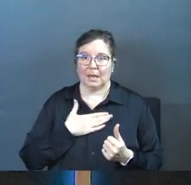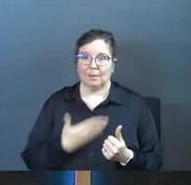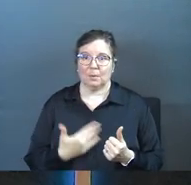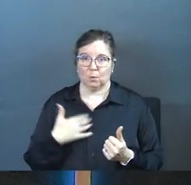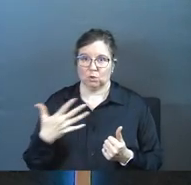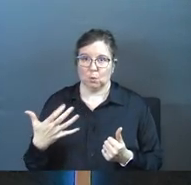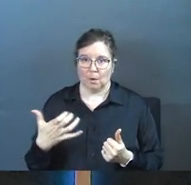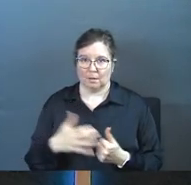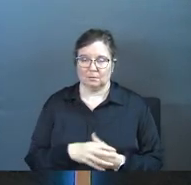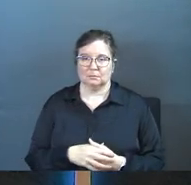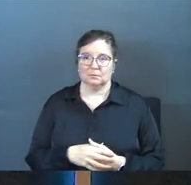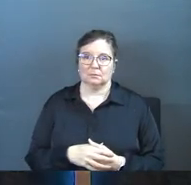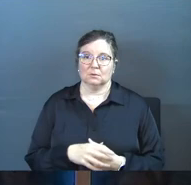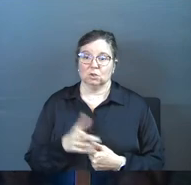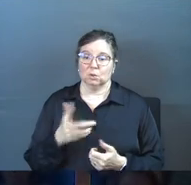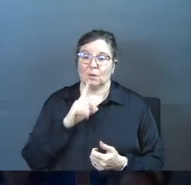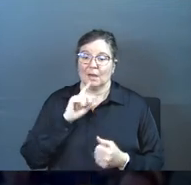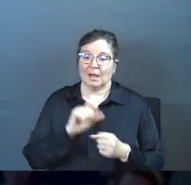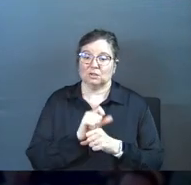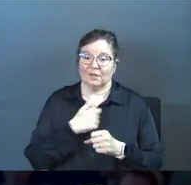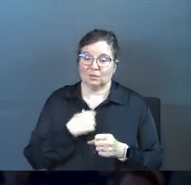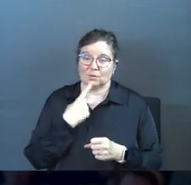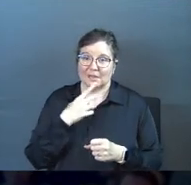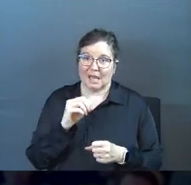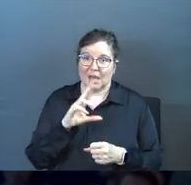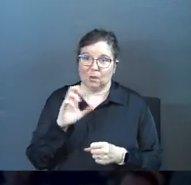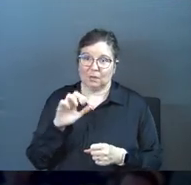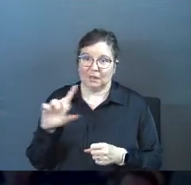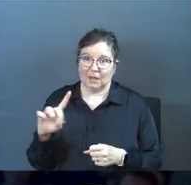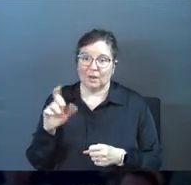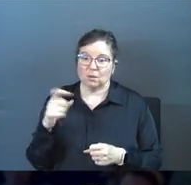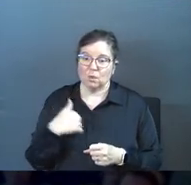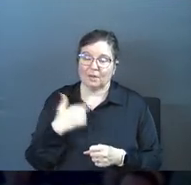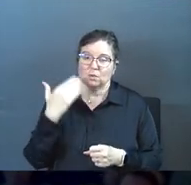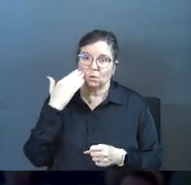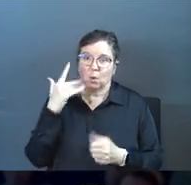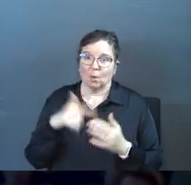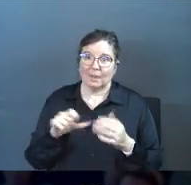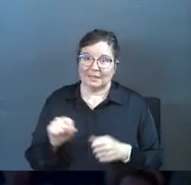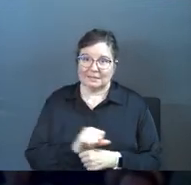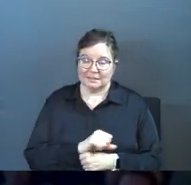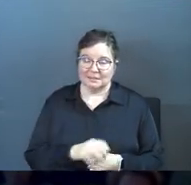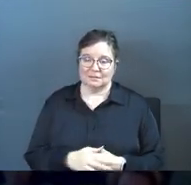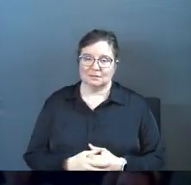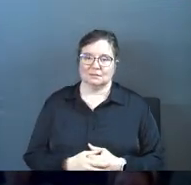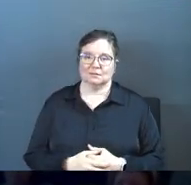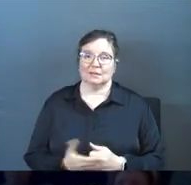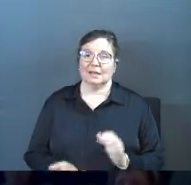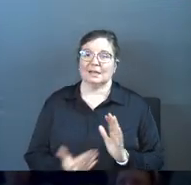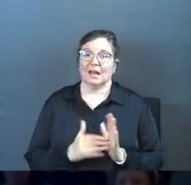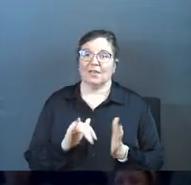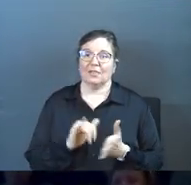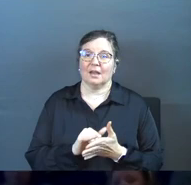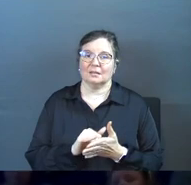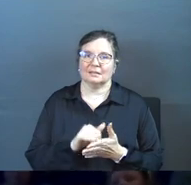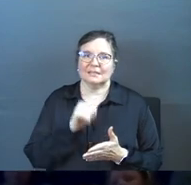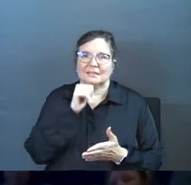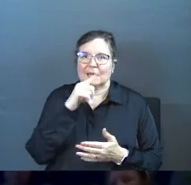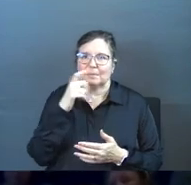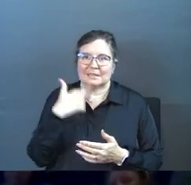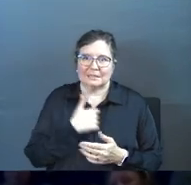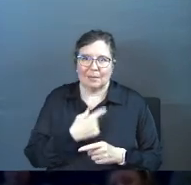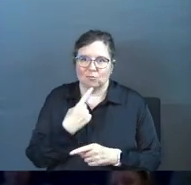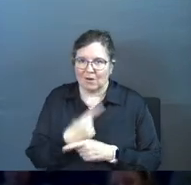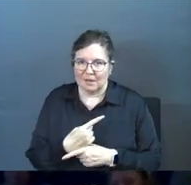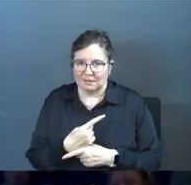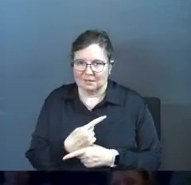what you want. You actually gotta say it out loud, and you've gotta know what it is. Again, it's not because